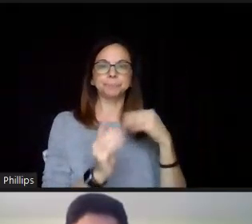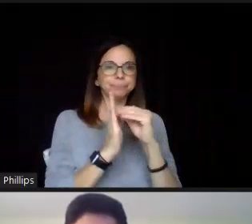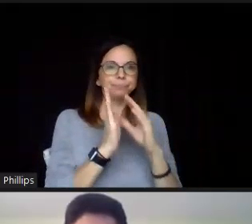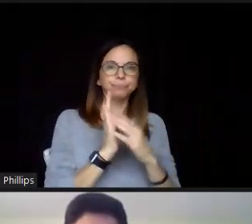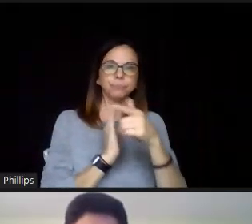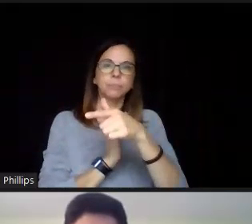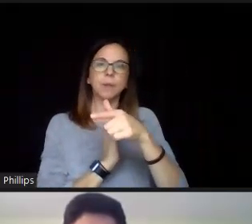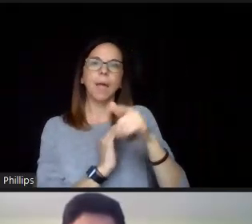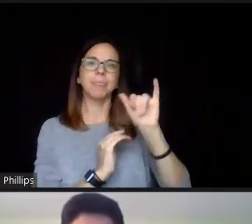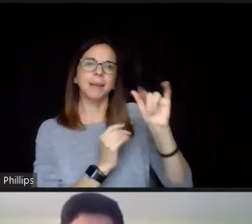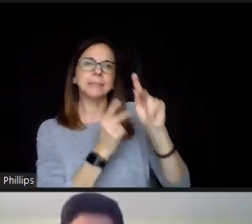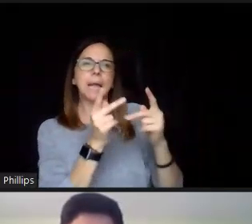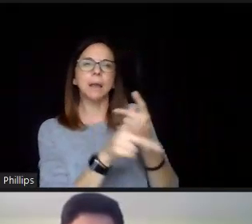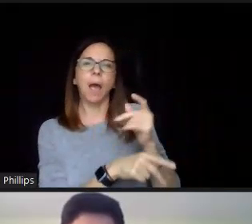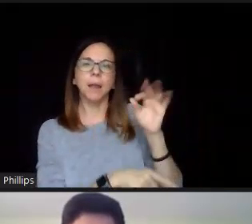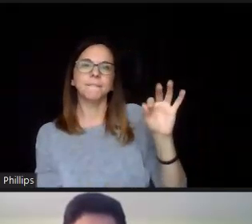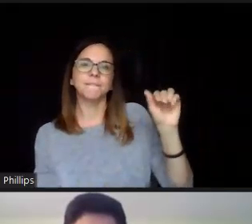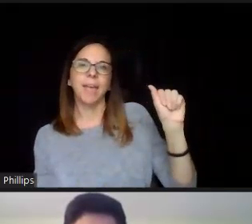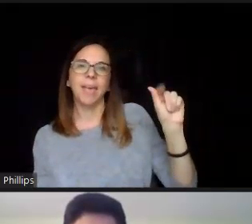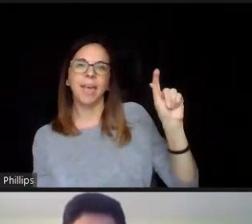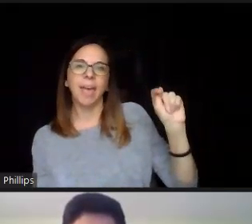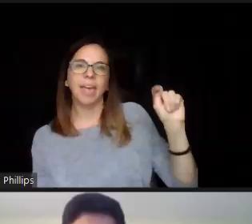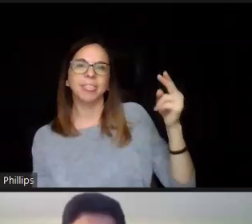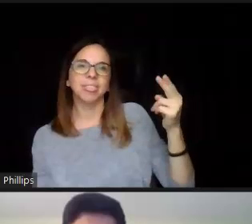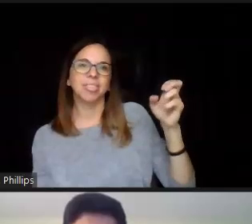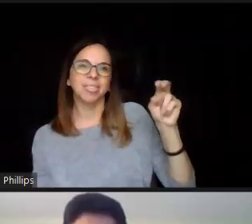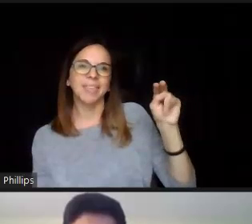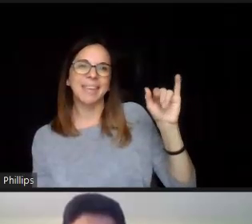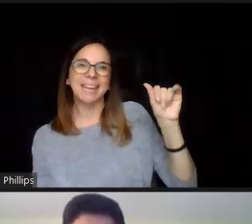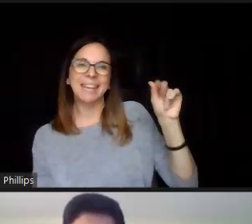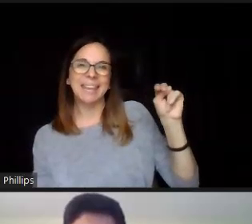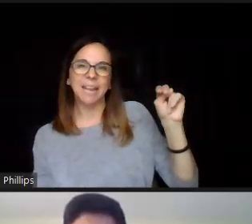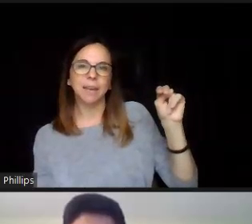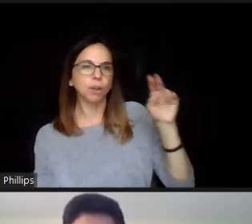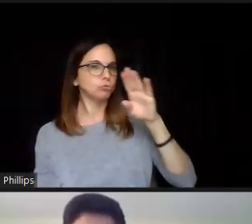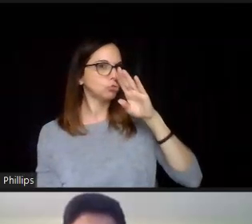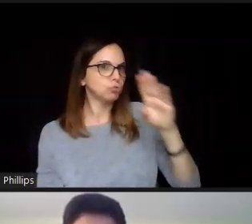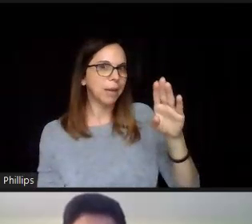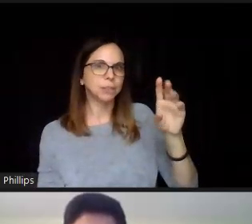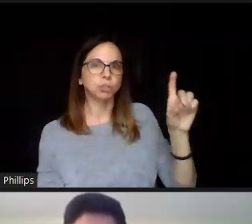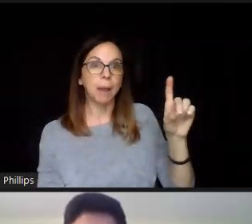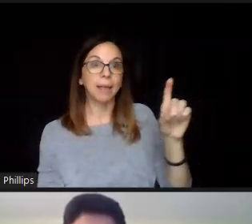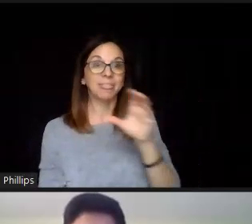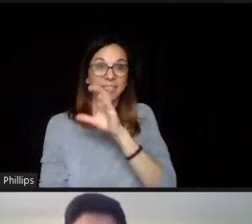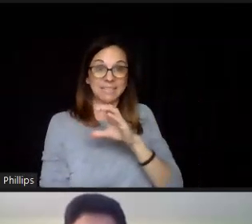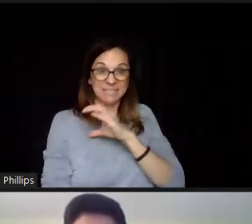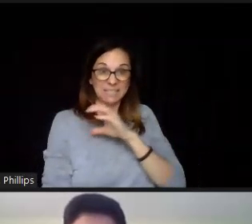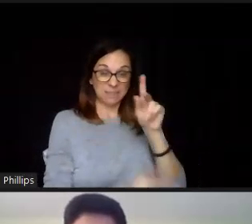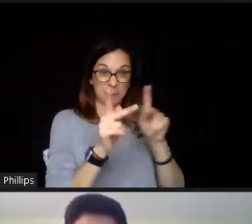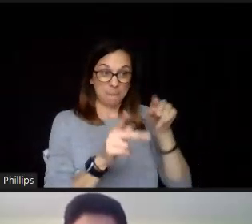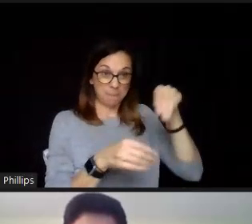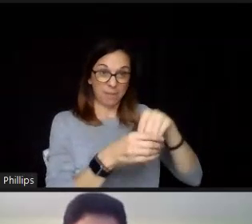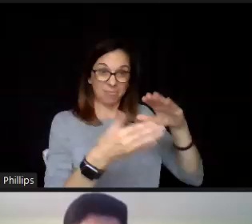it's a type of Athenian direct democracy, right? Where the citizens of the town themselves make their own